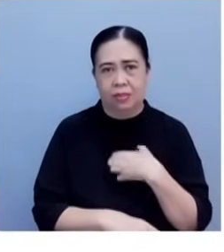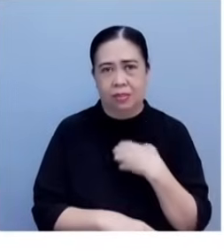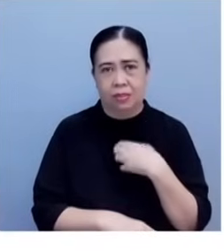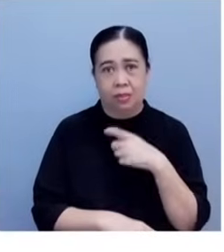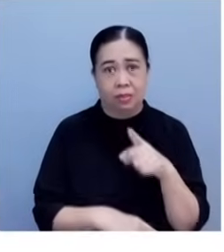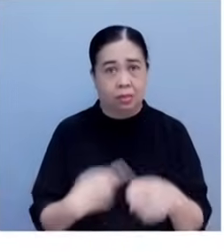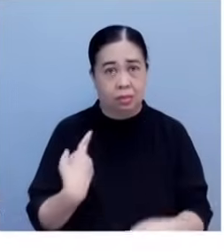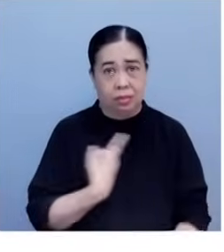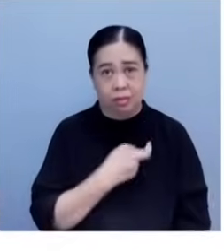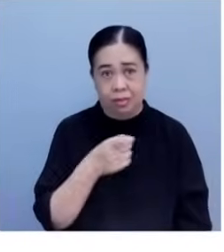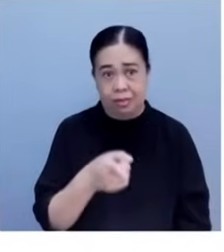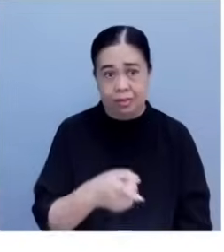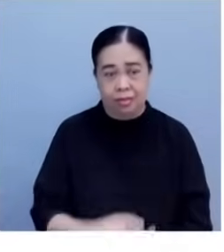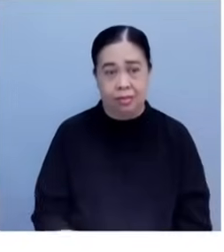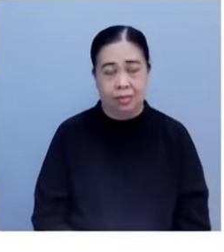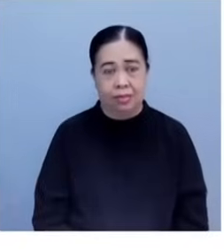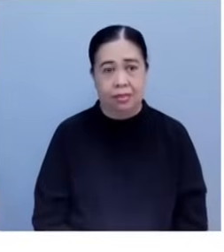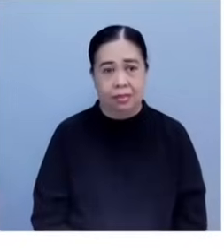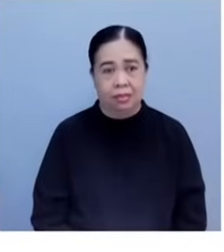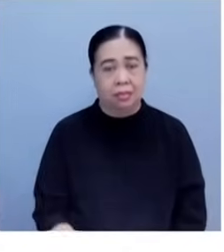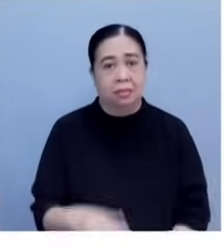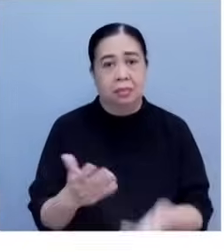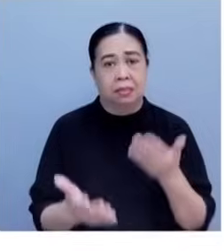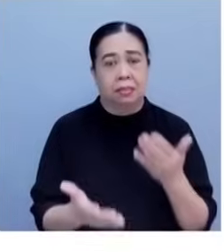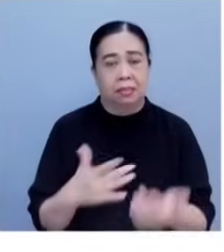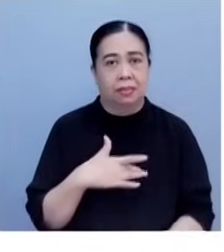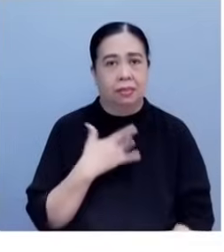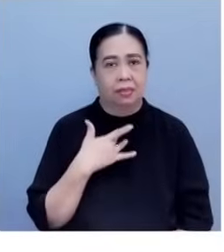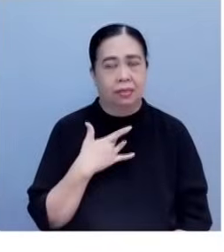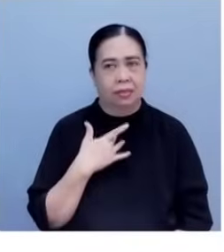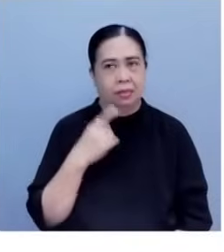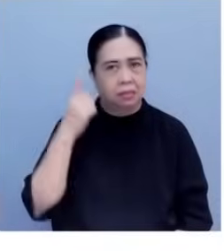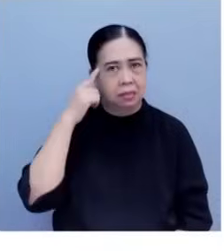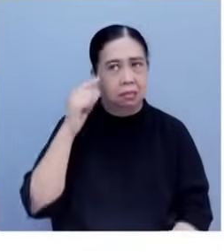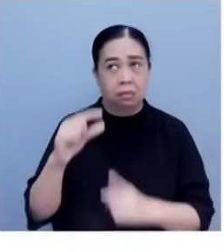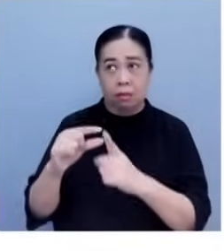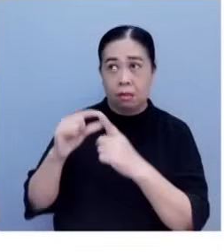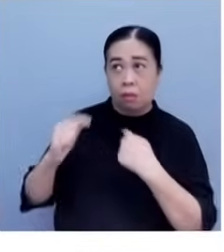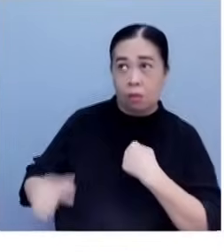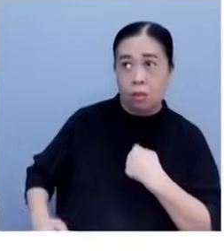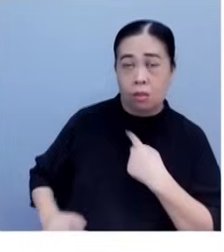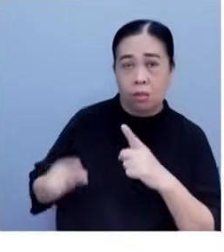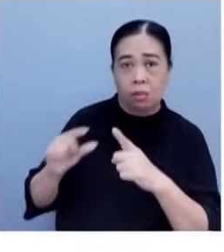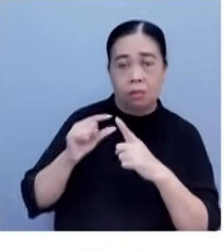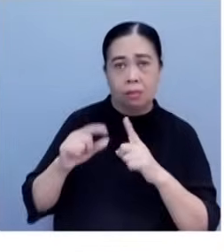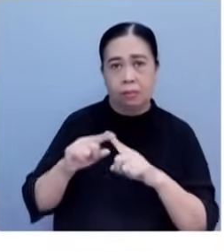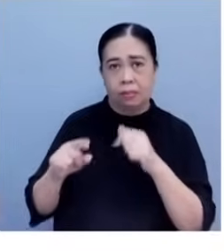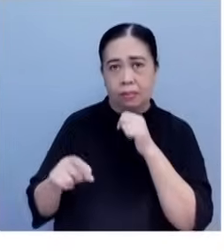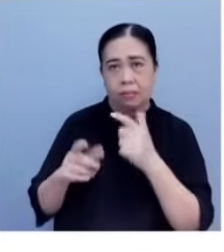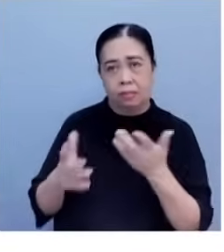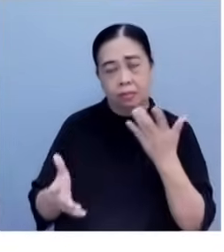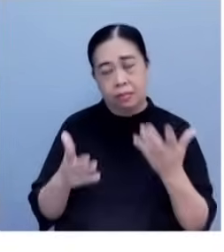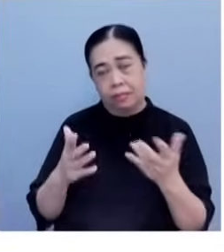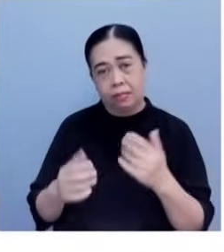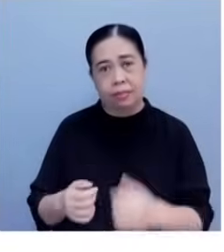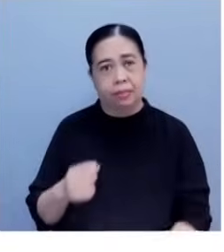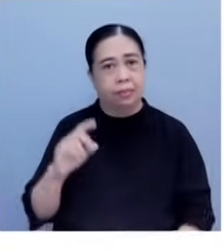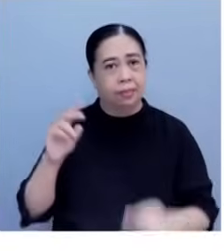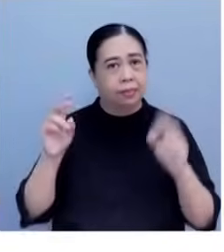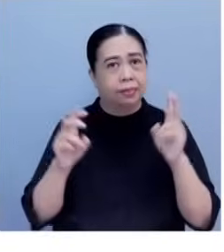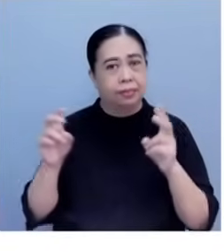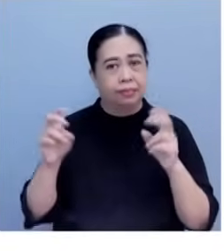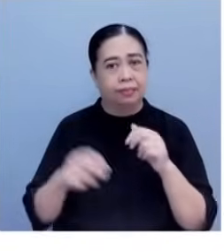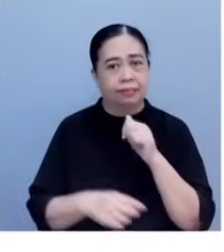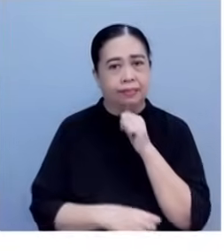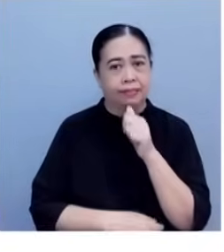offended person? Maybe you feel alluded to, but the alleged offender